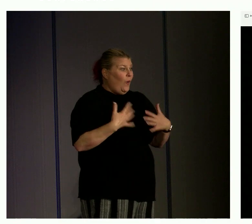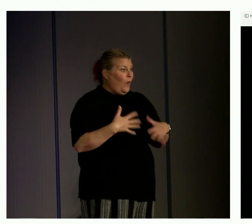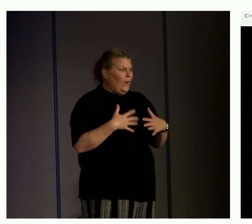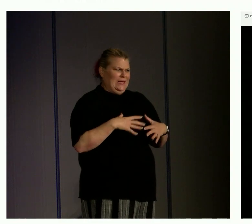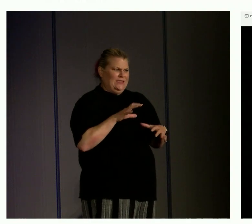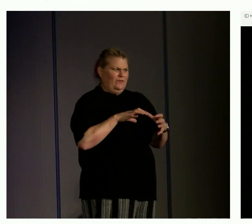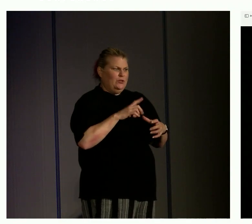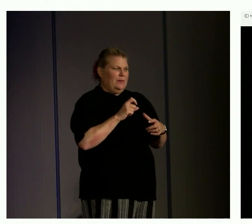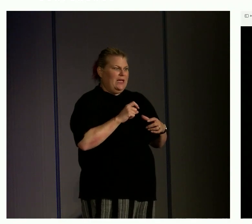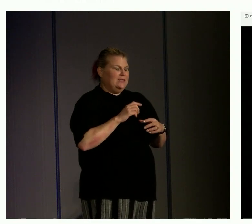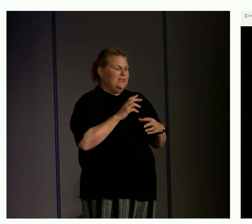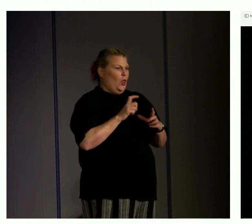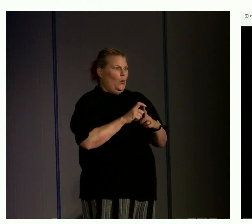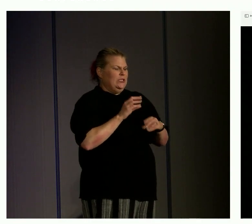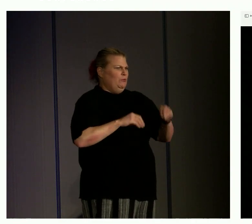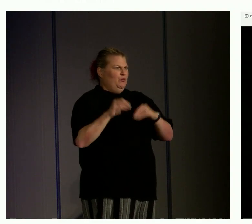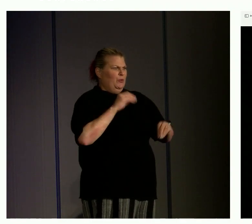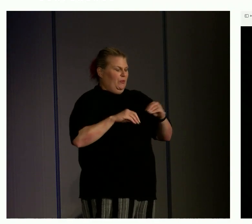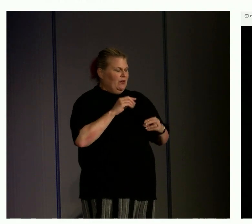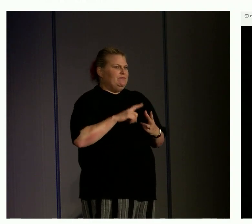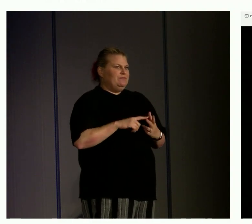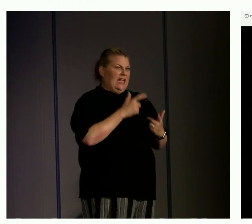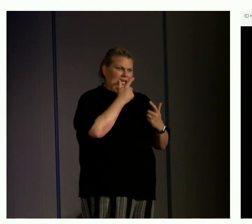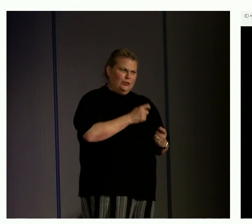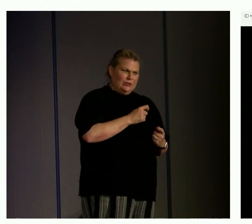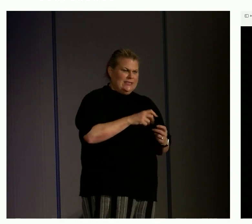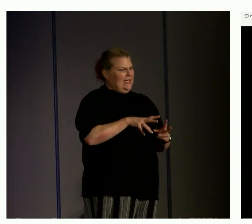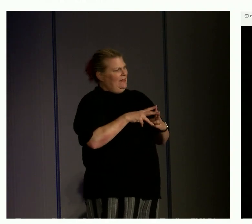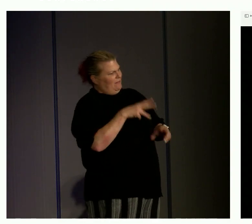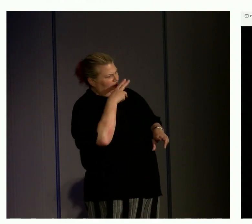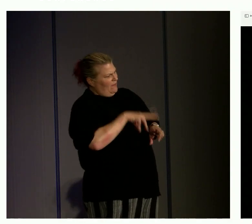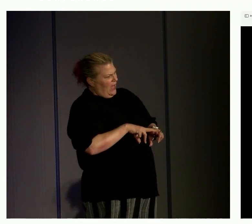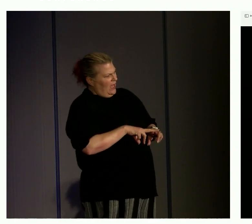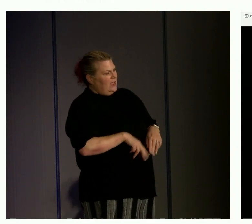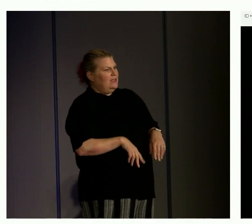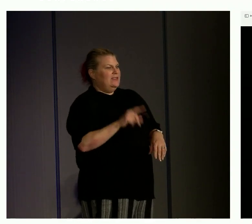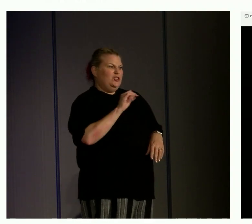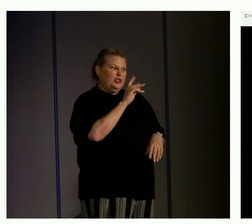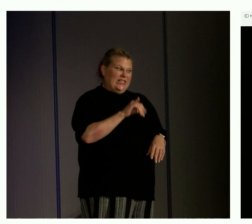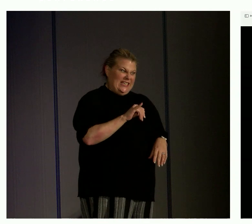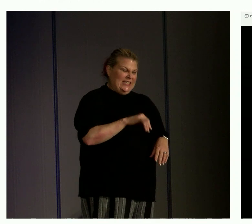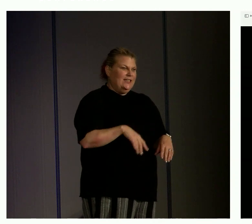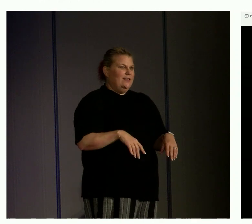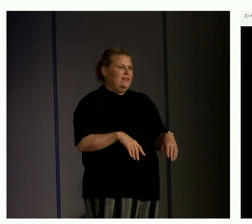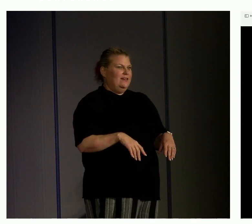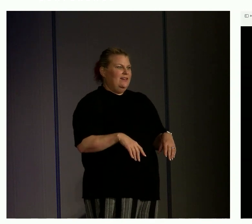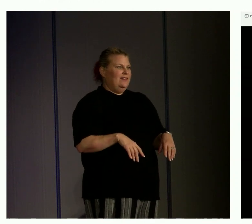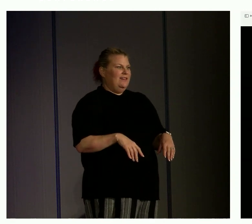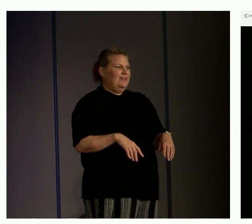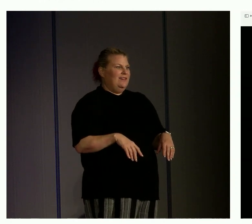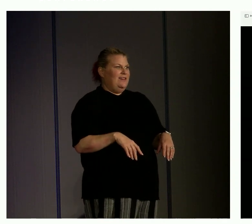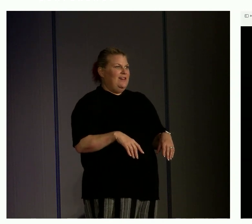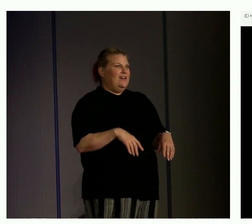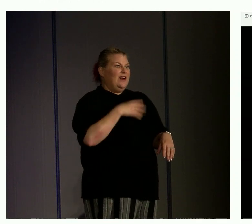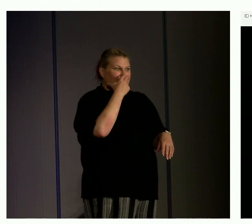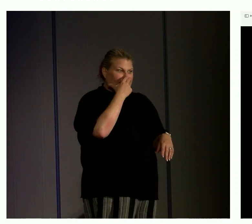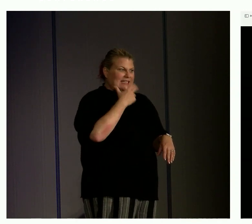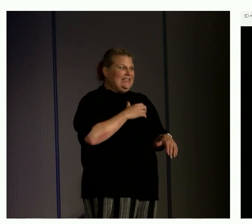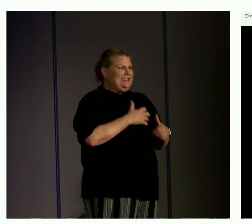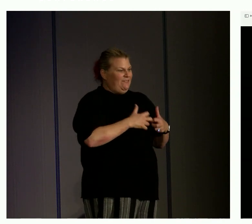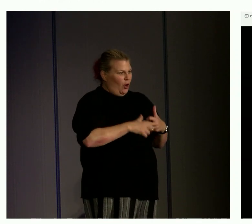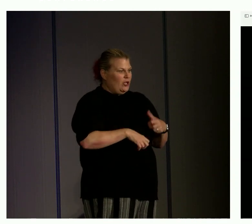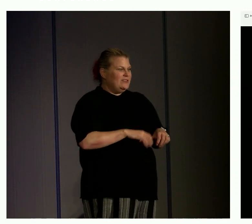confusing because the words are moving. Interesting, very fun. Tricky again, so biggest are fun, difficult,